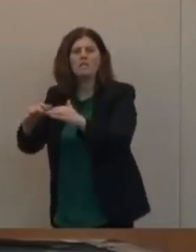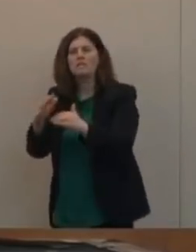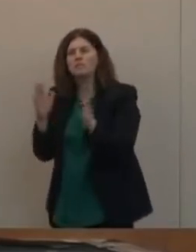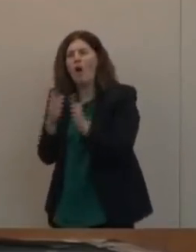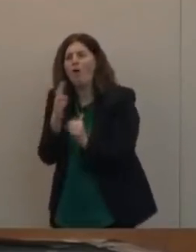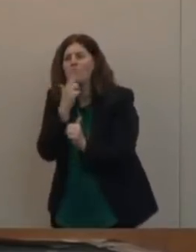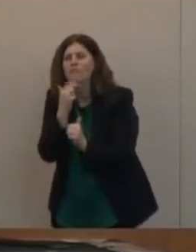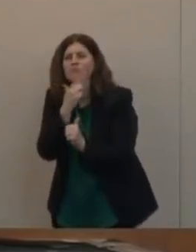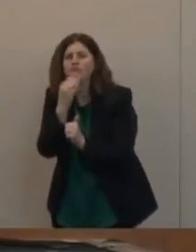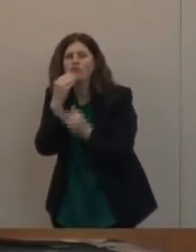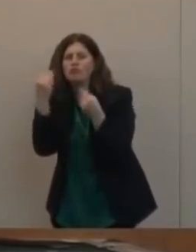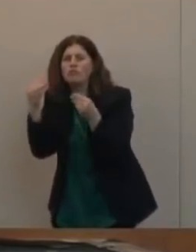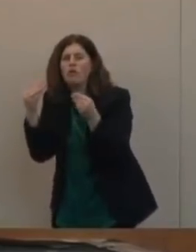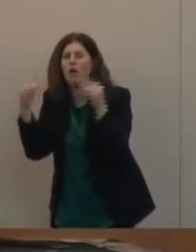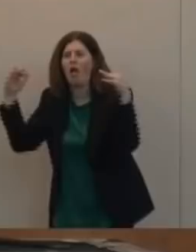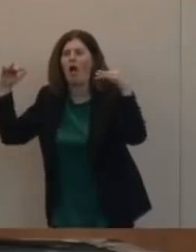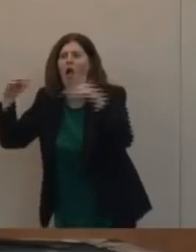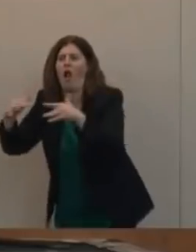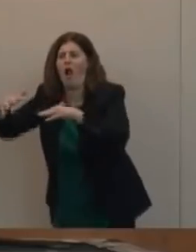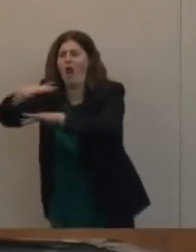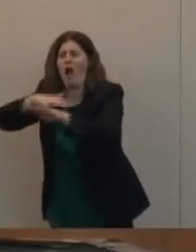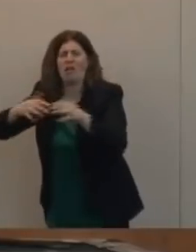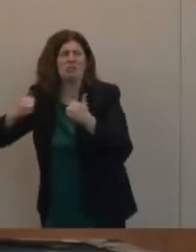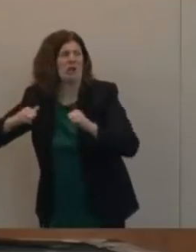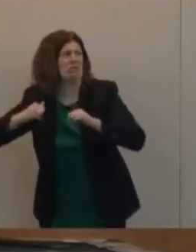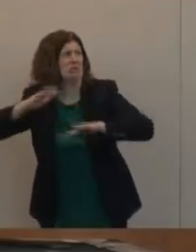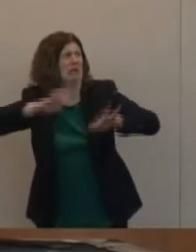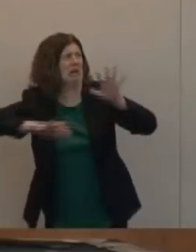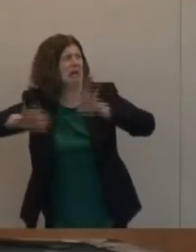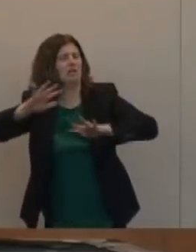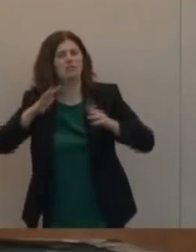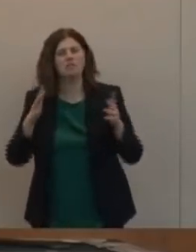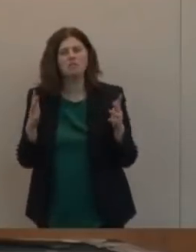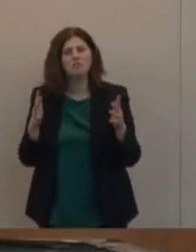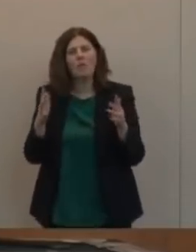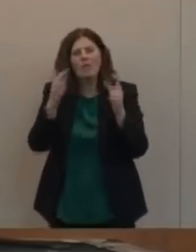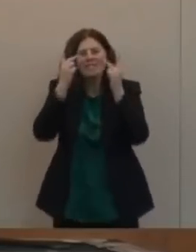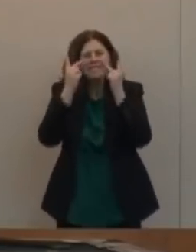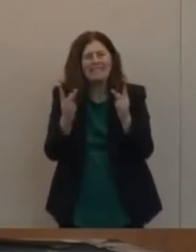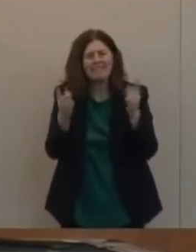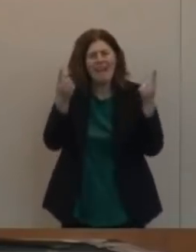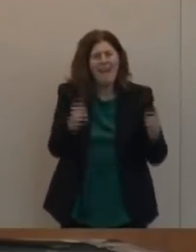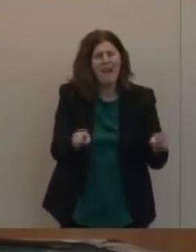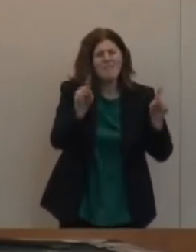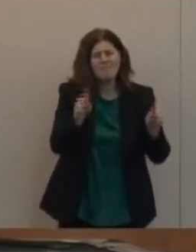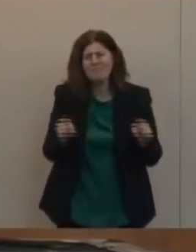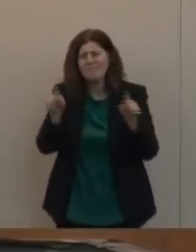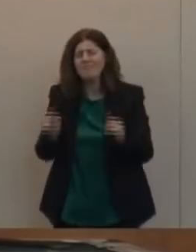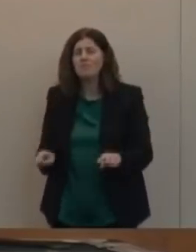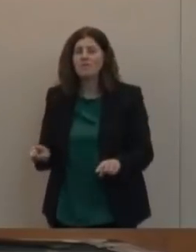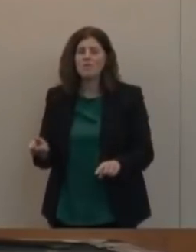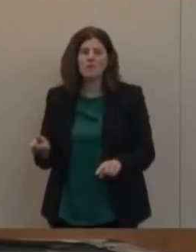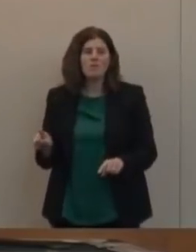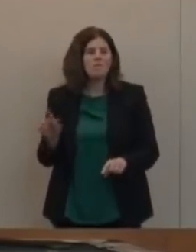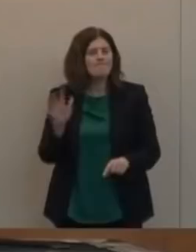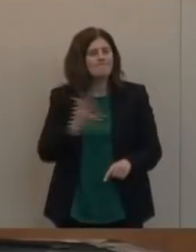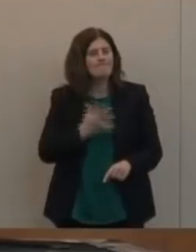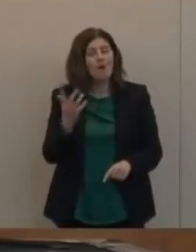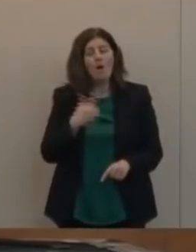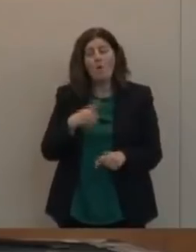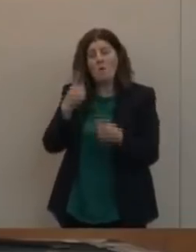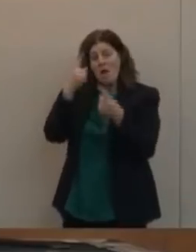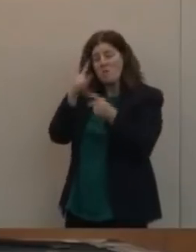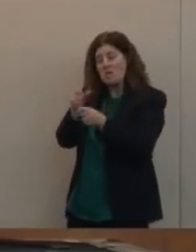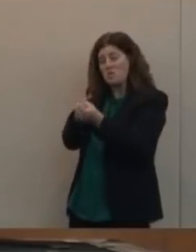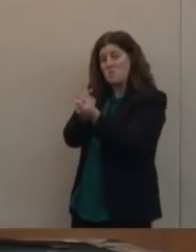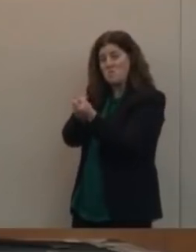grocery stores and little communities where they're trying to get away. We're seeing this occur, and we have agreed to help